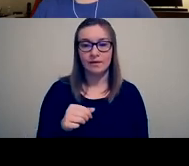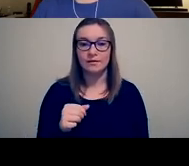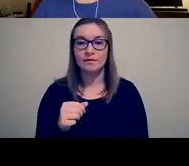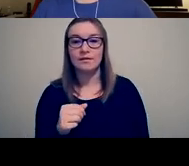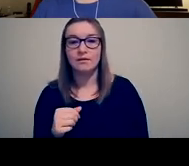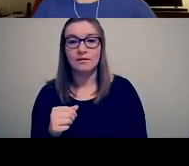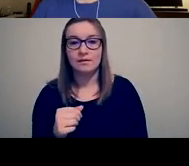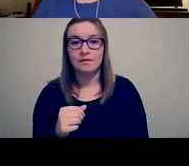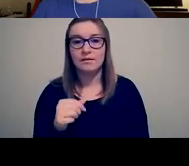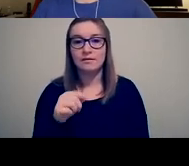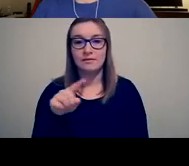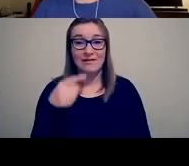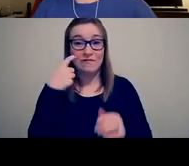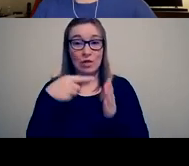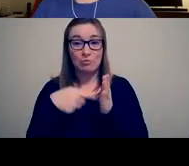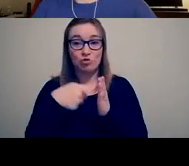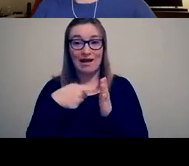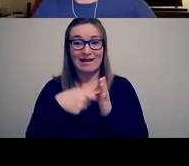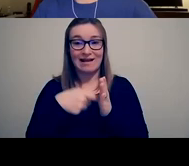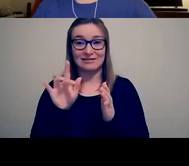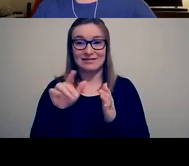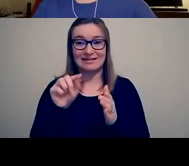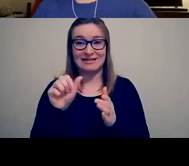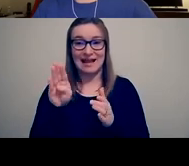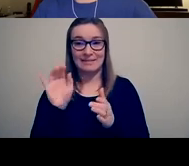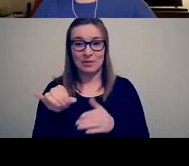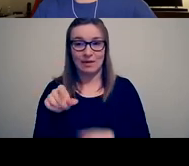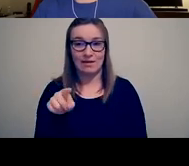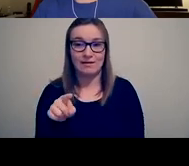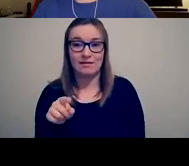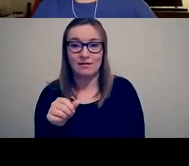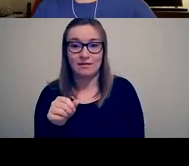Heading level 3. On the price, I'm going to tab to this. Left right slider